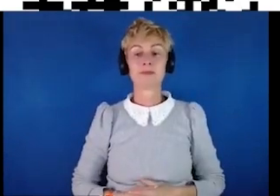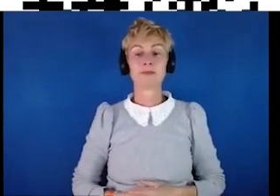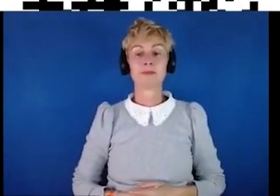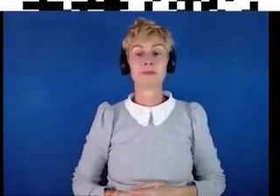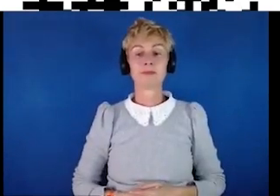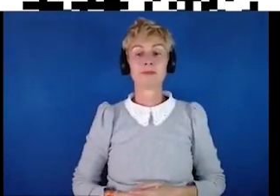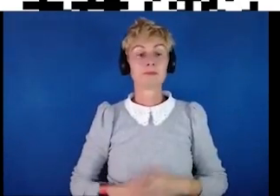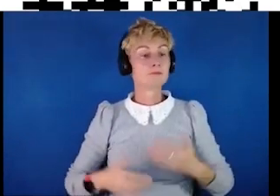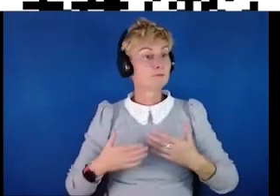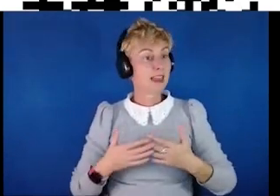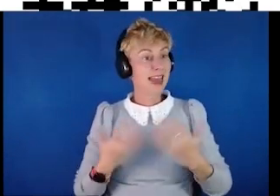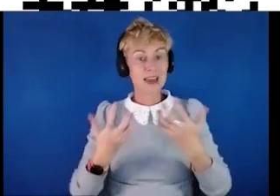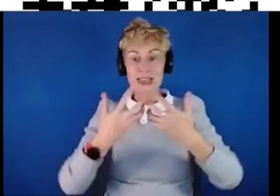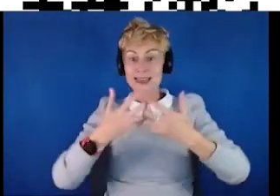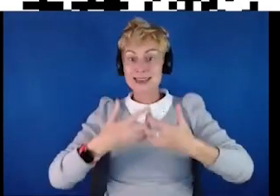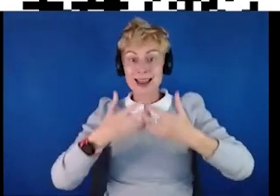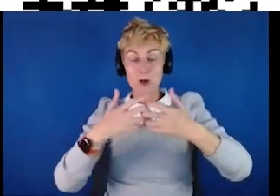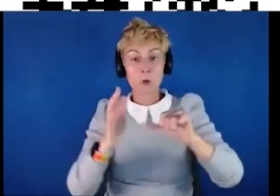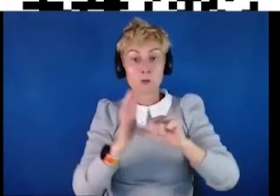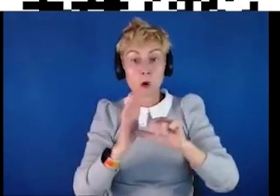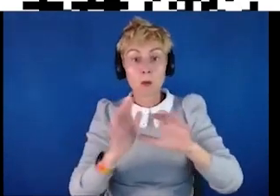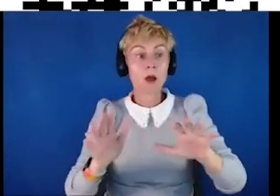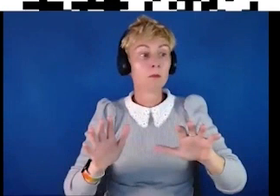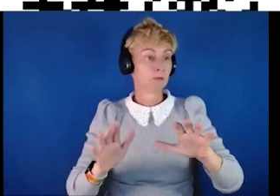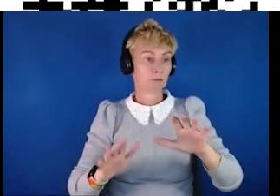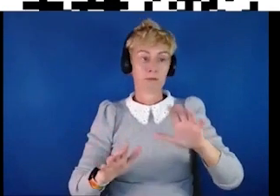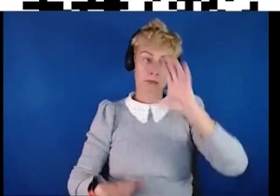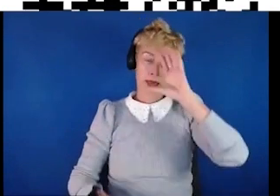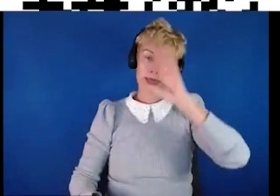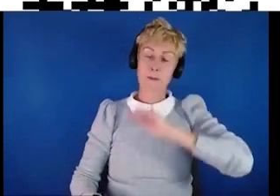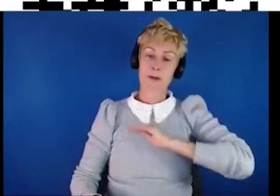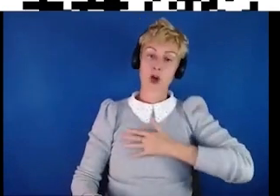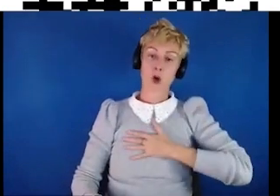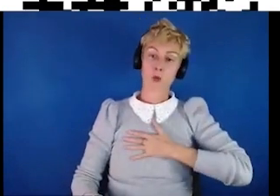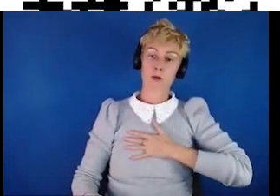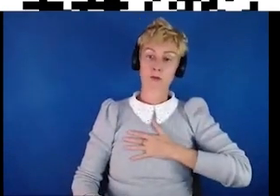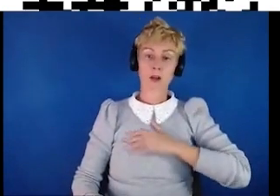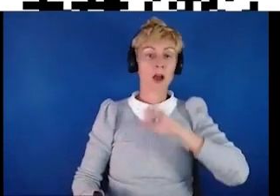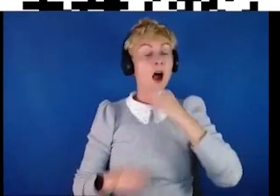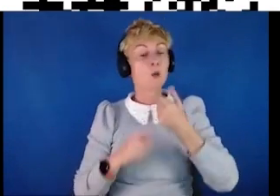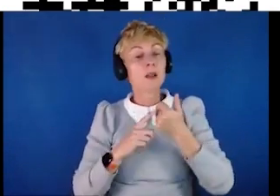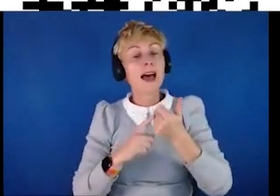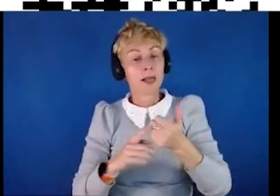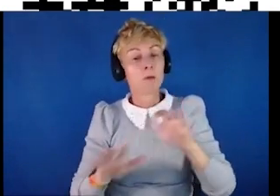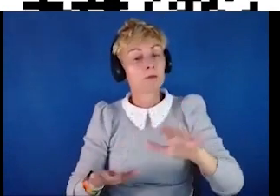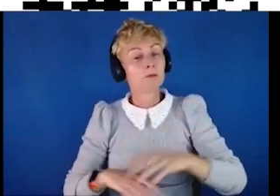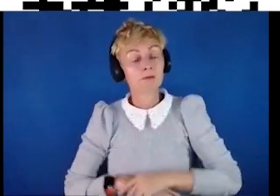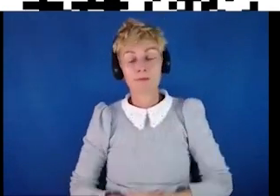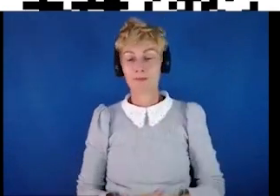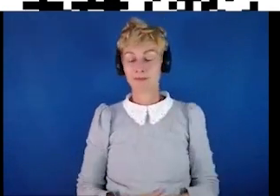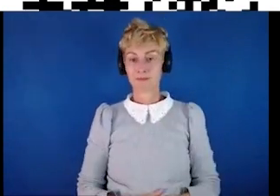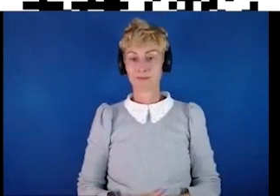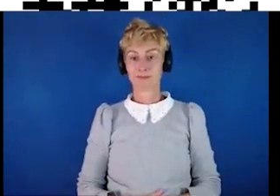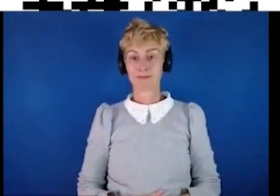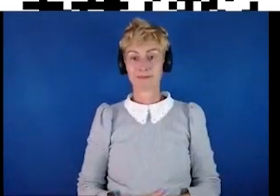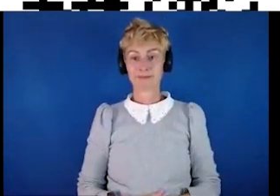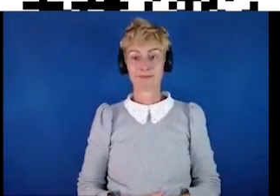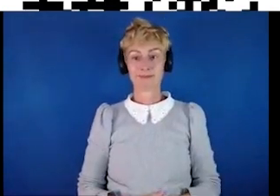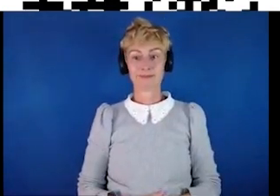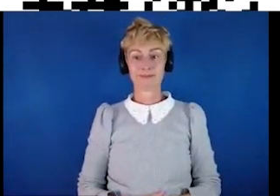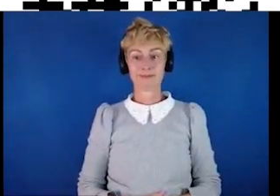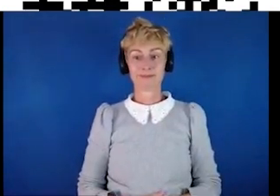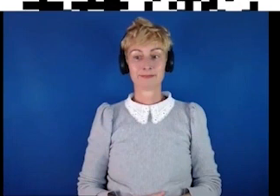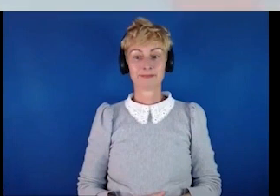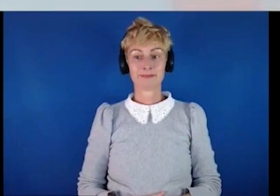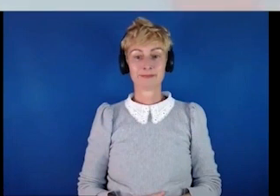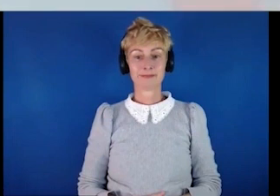But if there's any technical issues or anything, please just message me directly and I'll be able to help you as the session goes on. Excellent.